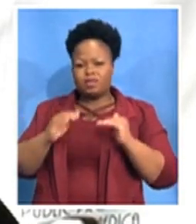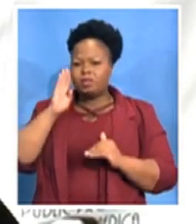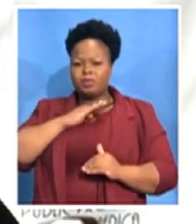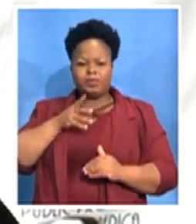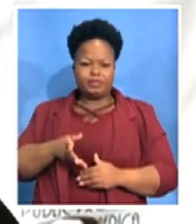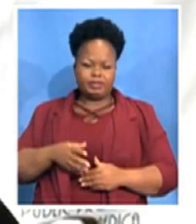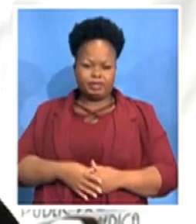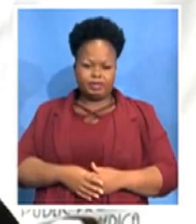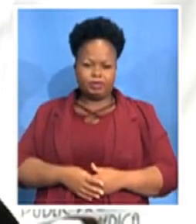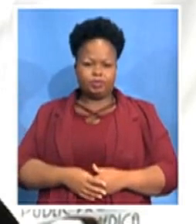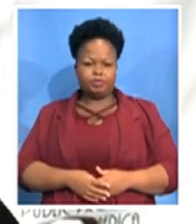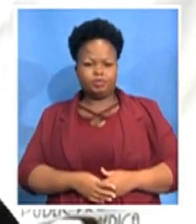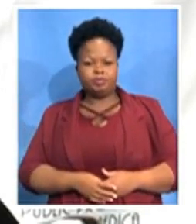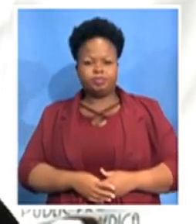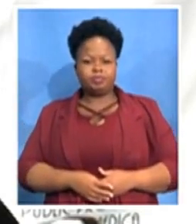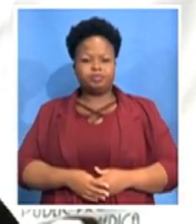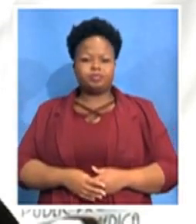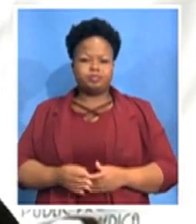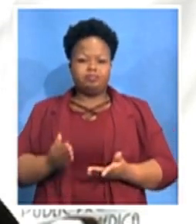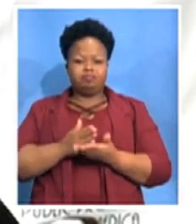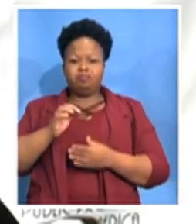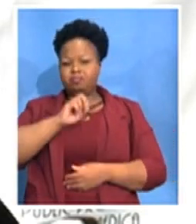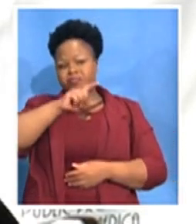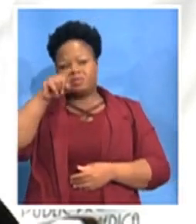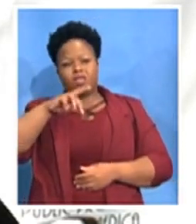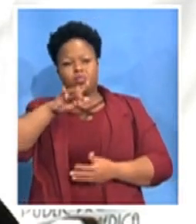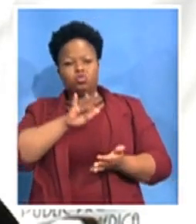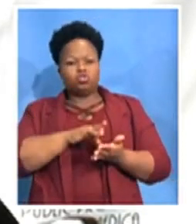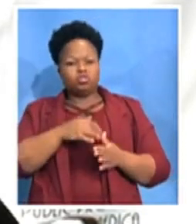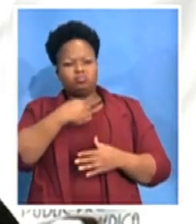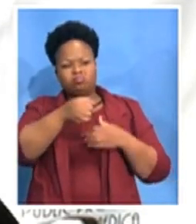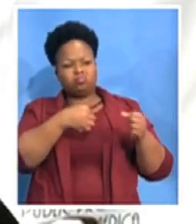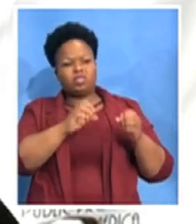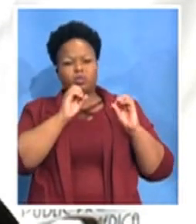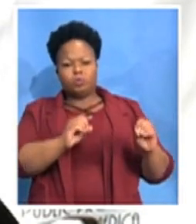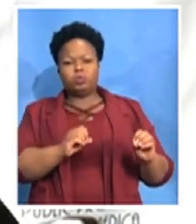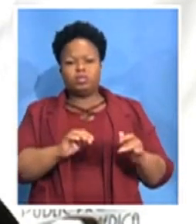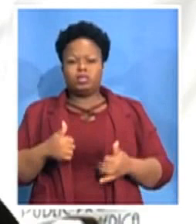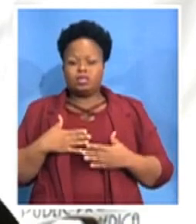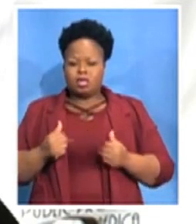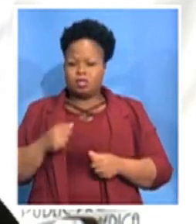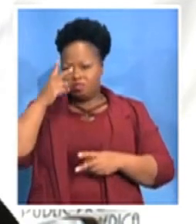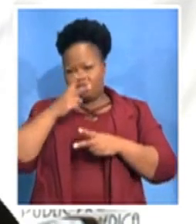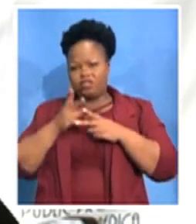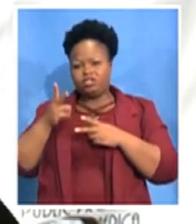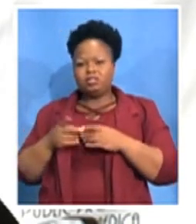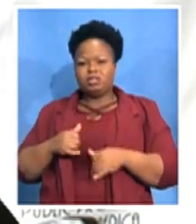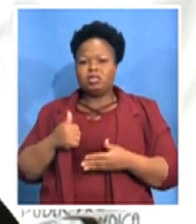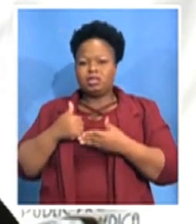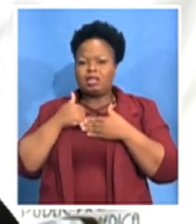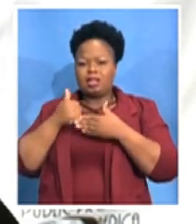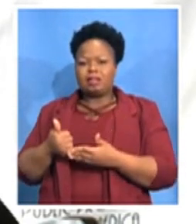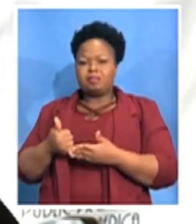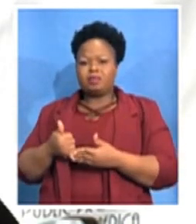Non-clinical posts not being filled, resulting in health professionals assisting with clerical and porting duties.